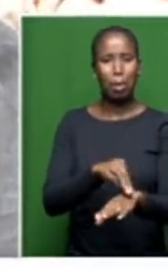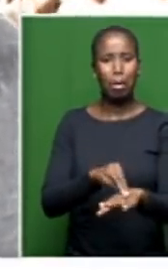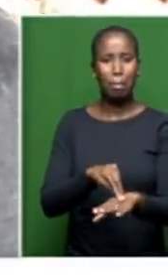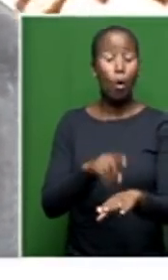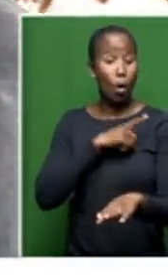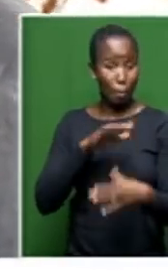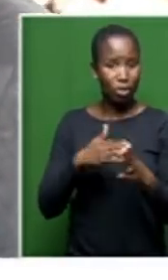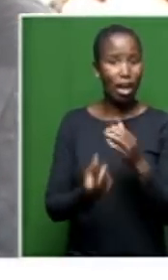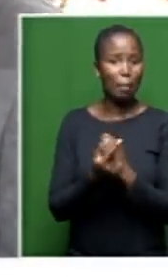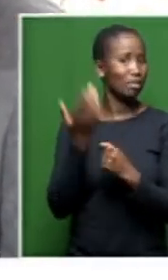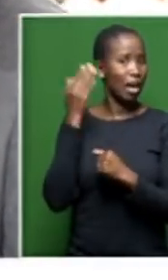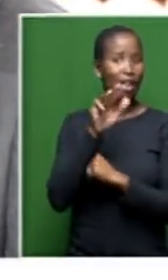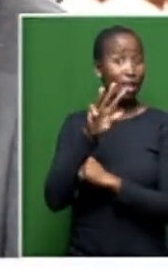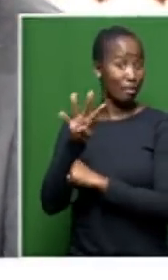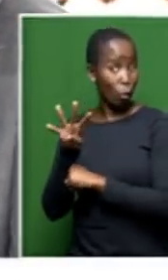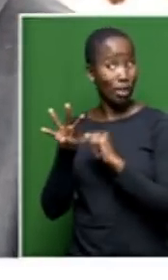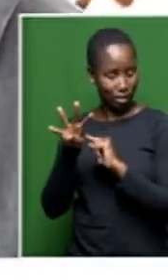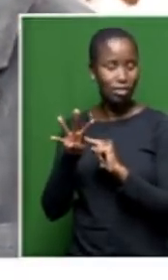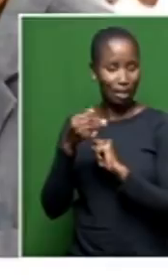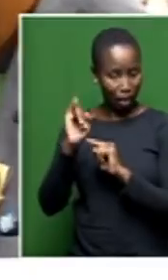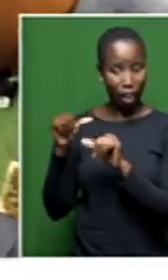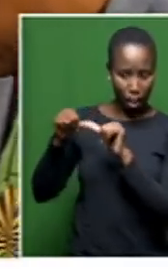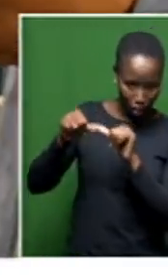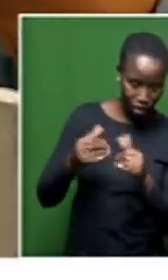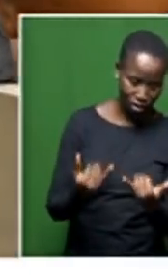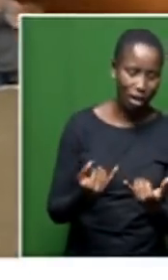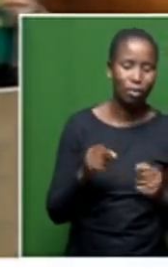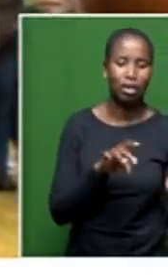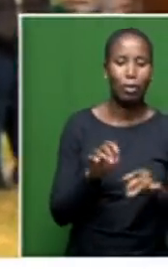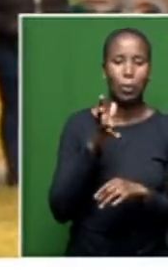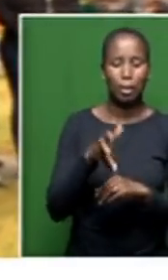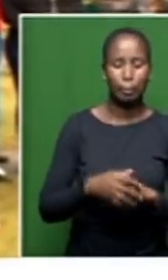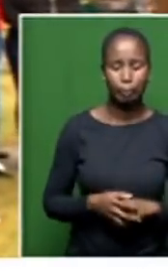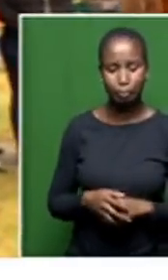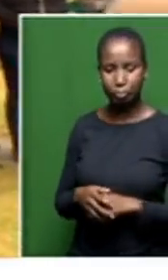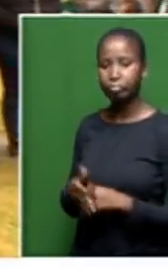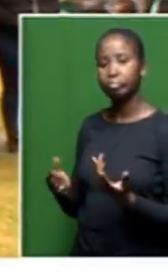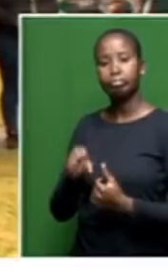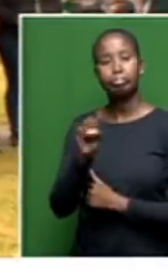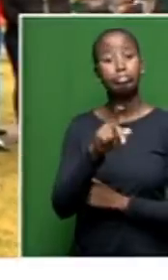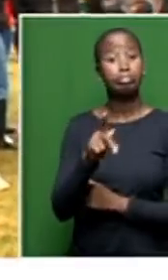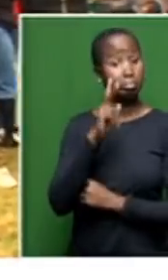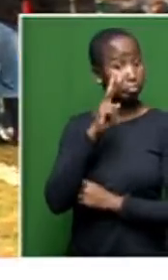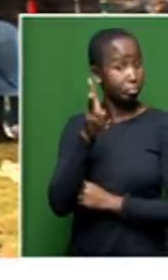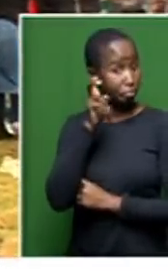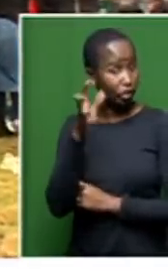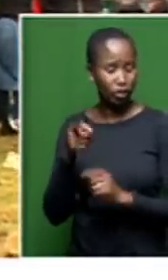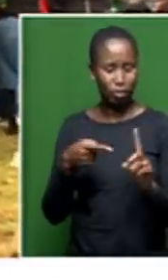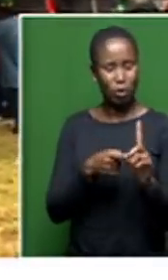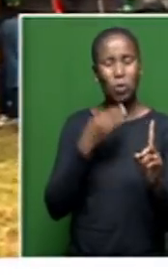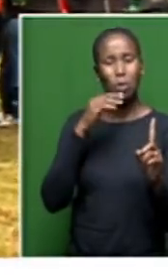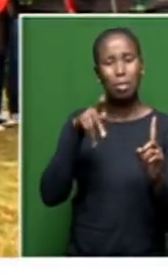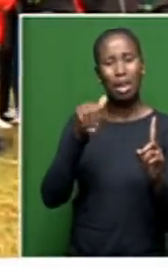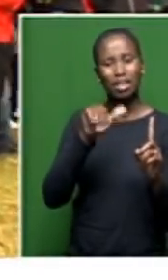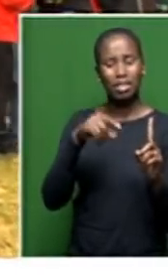1994. Mr. Pooe, much appreciated. Thank you. Well, Sakina, you hear it from the PAC Secretary